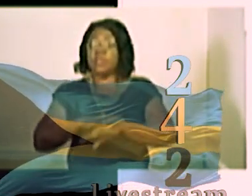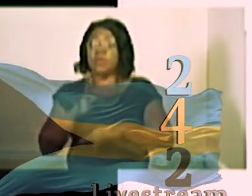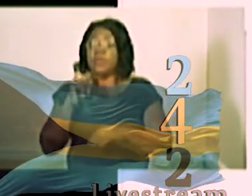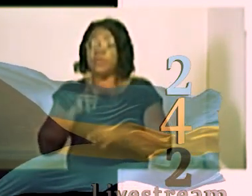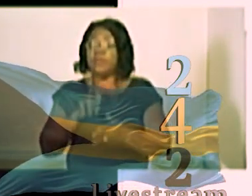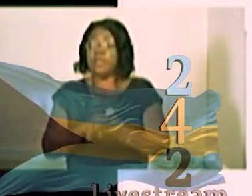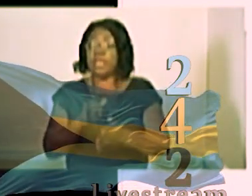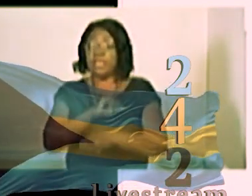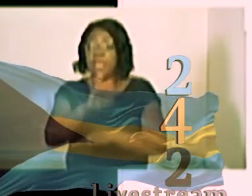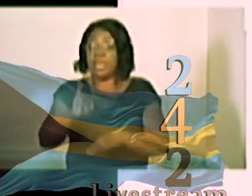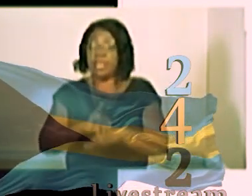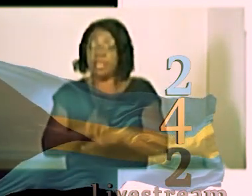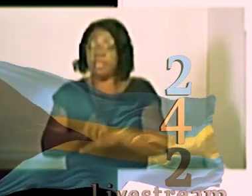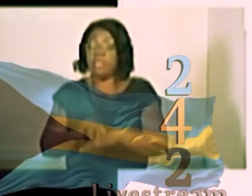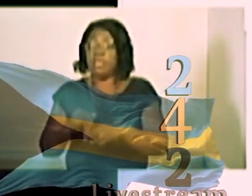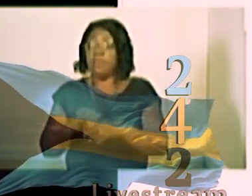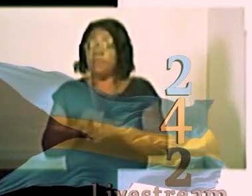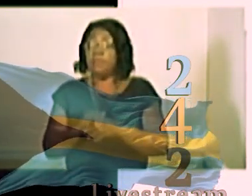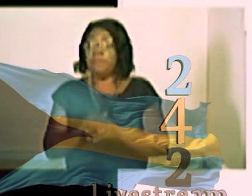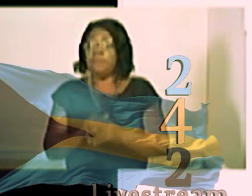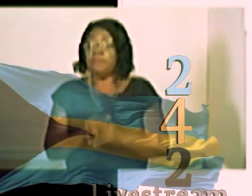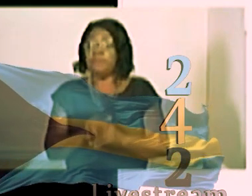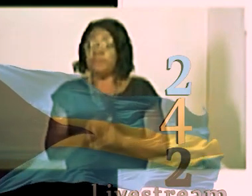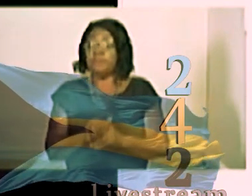playing catch up.